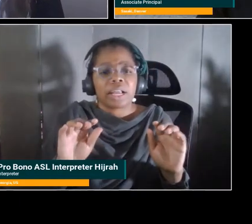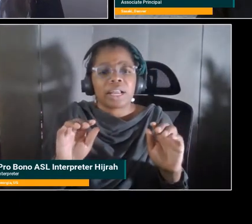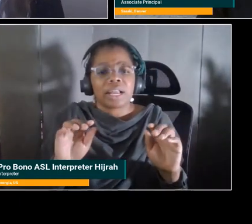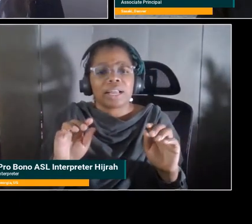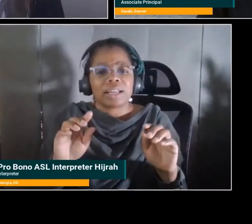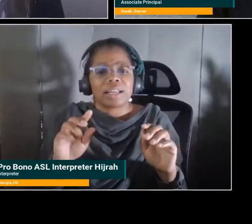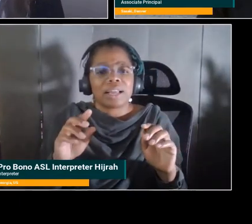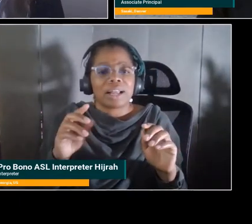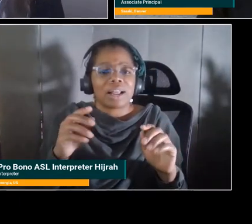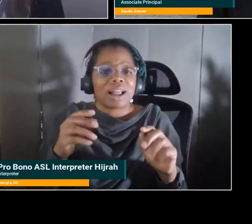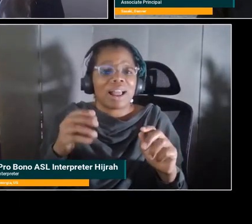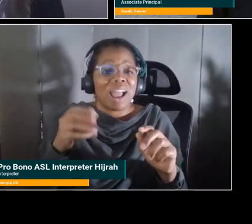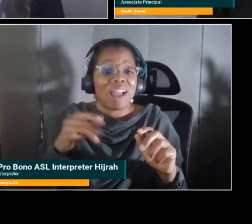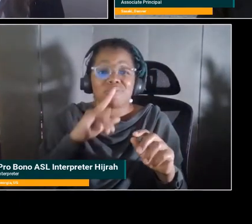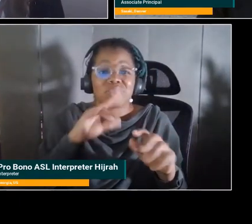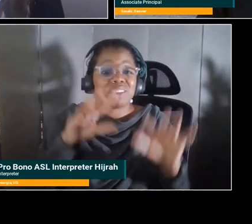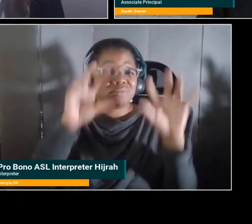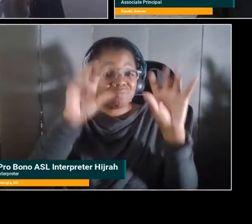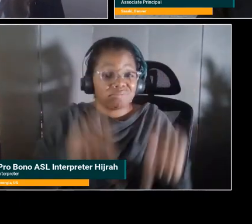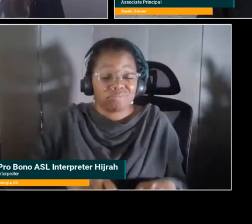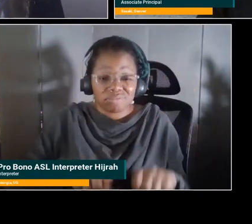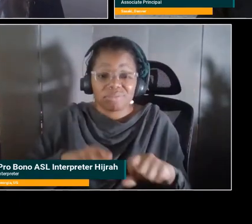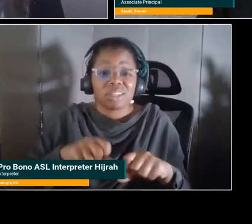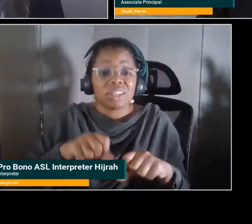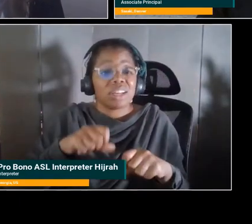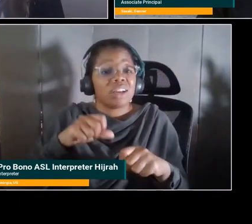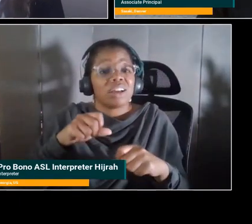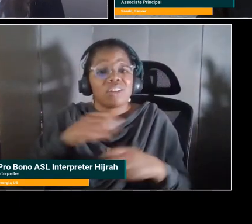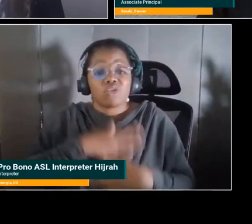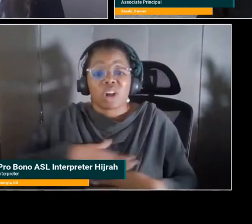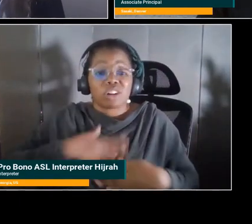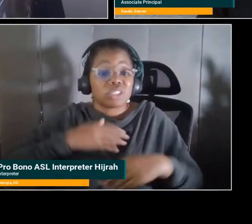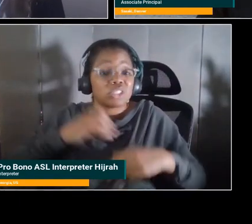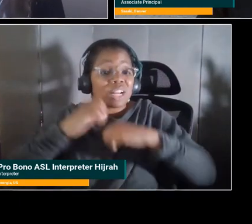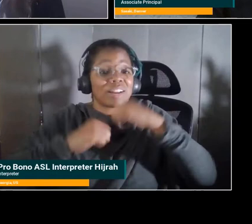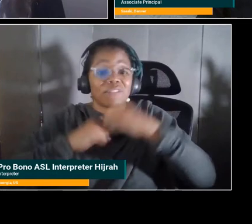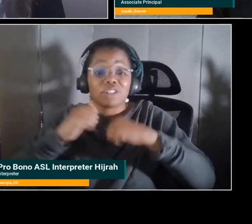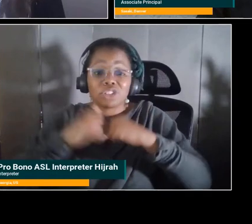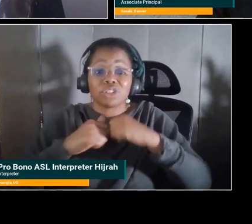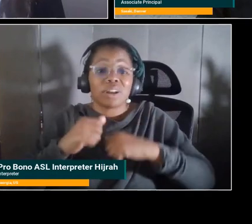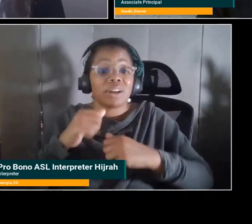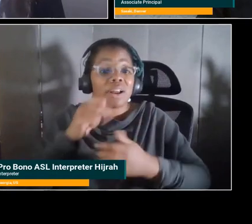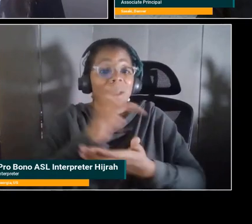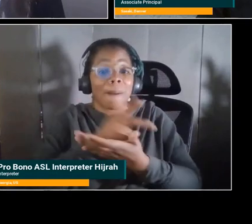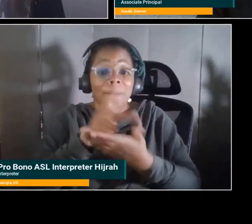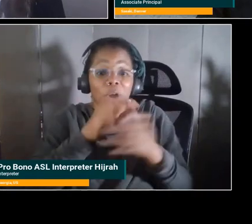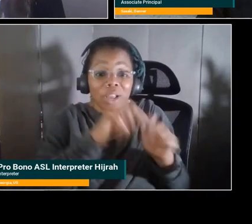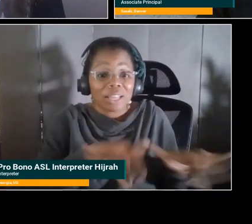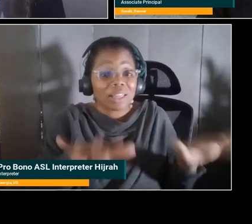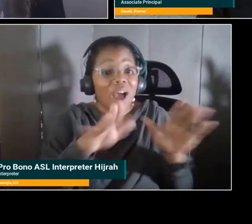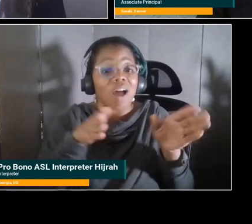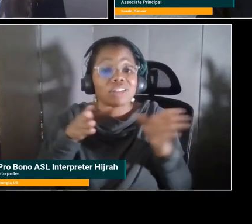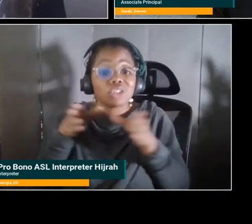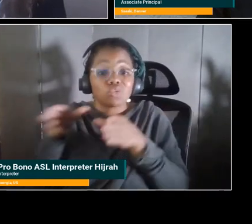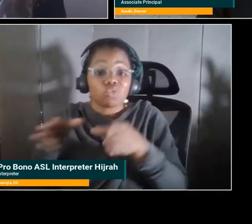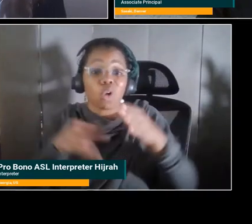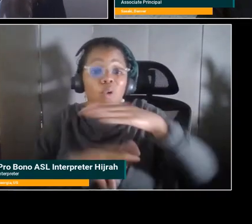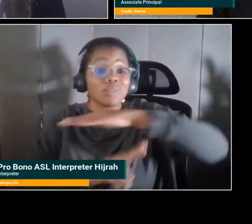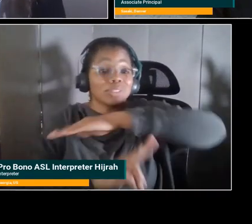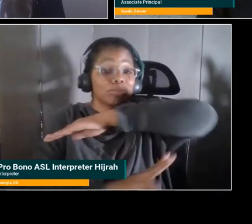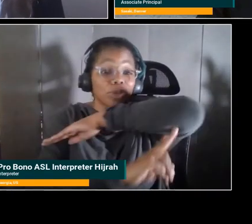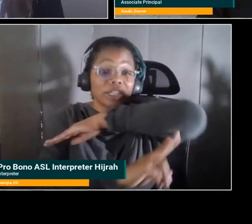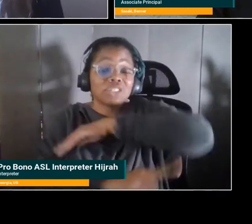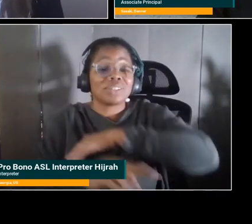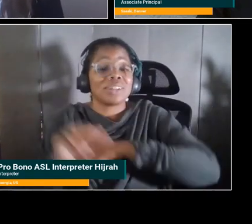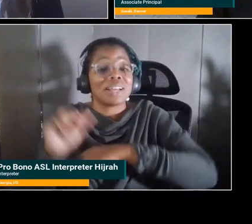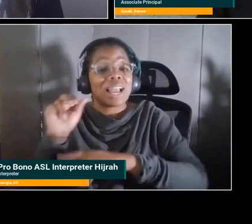taken out recreation infrastructure, parking lots, roads, bridges like the one that I showed. And like Anna was